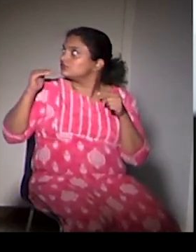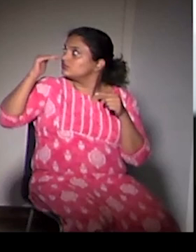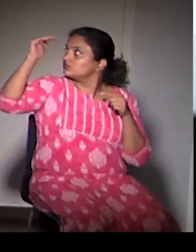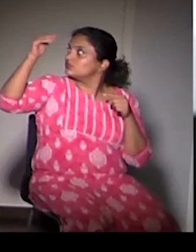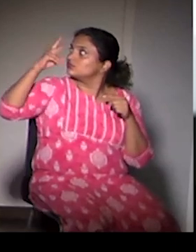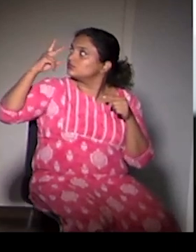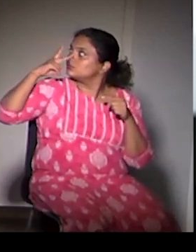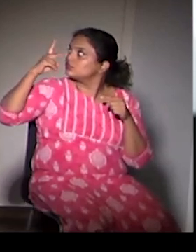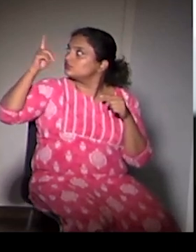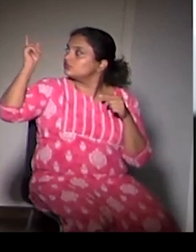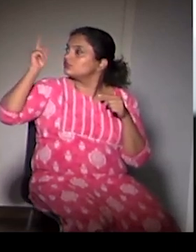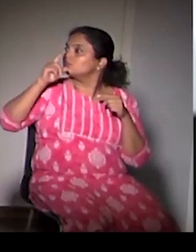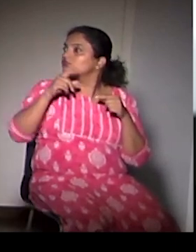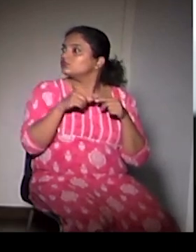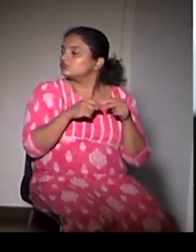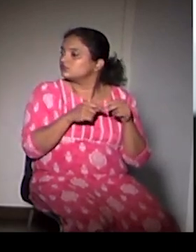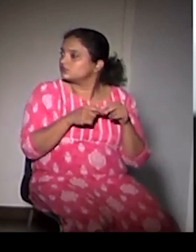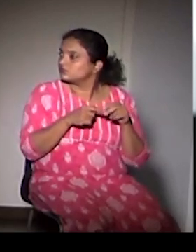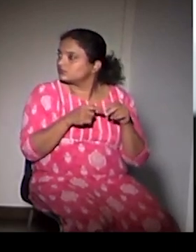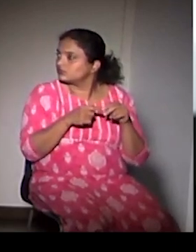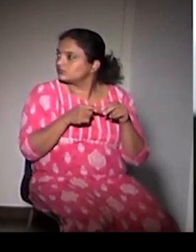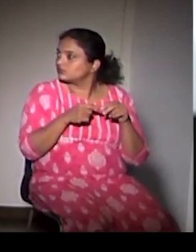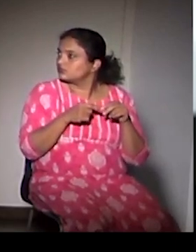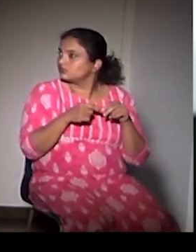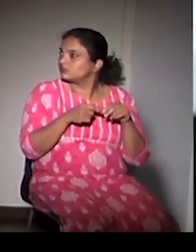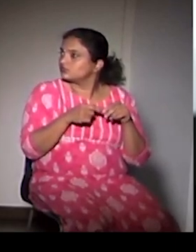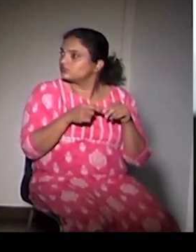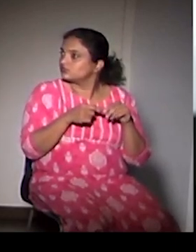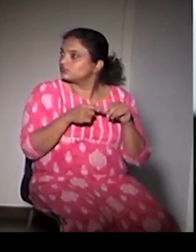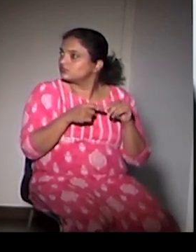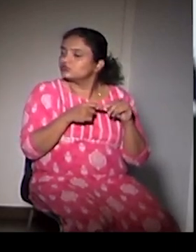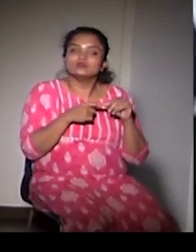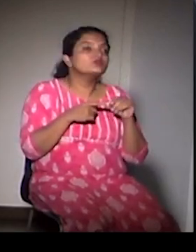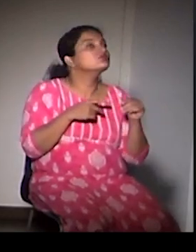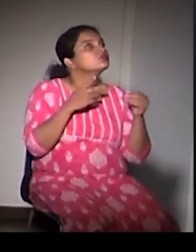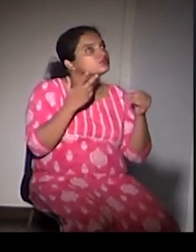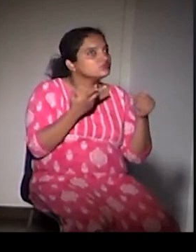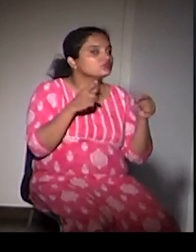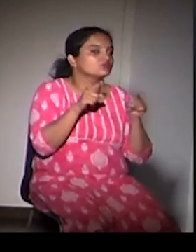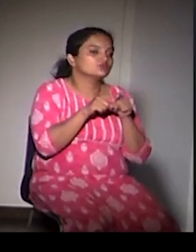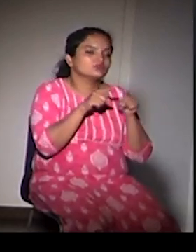those, the merlons at the top. But the great thing about